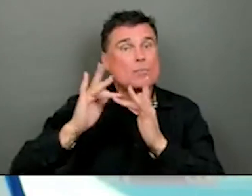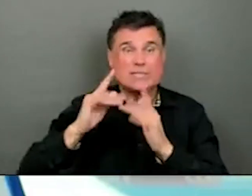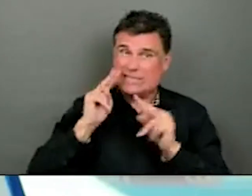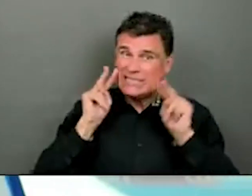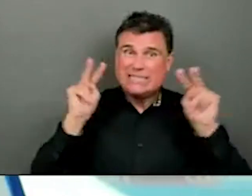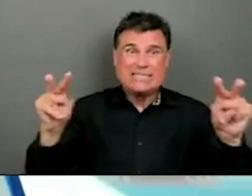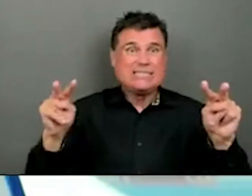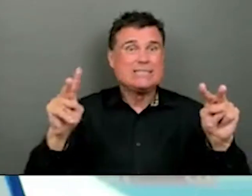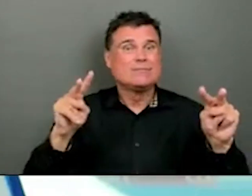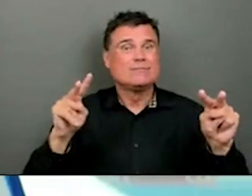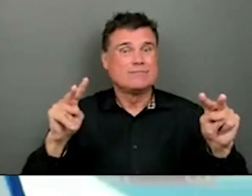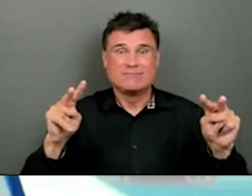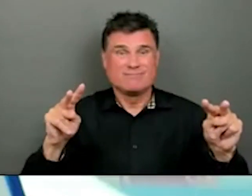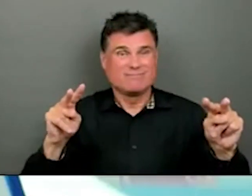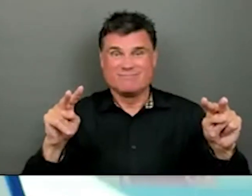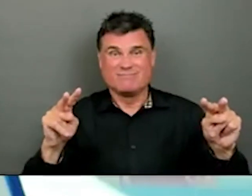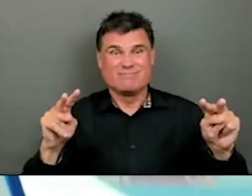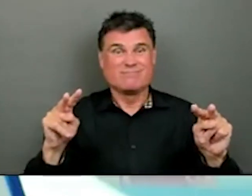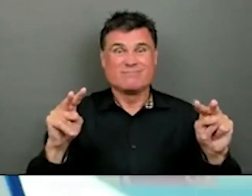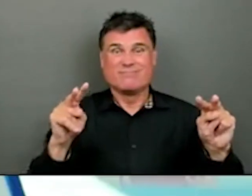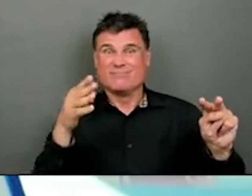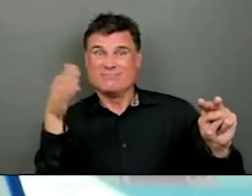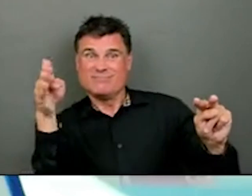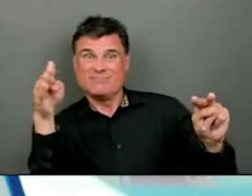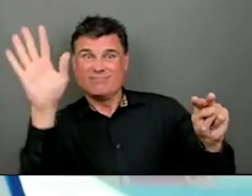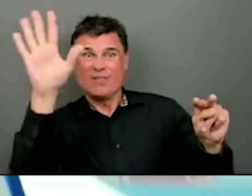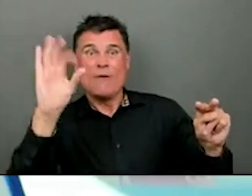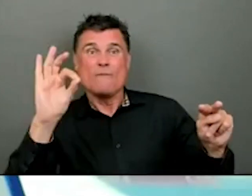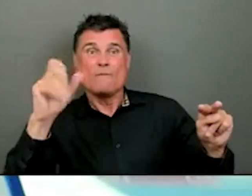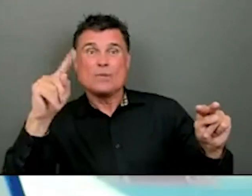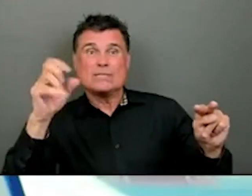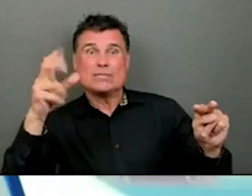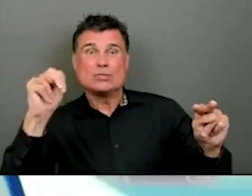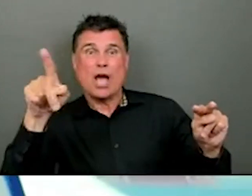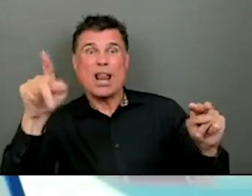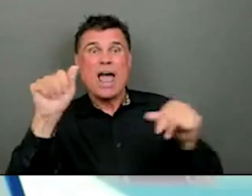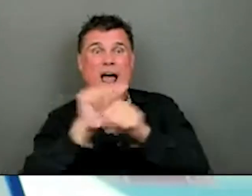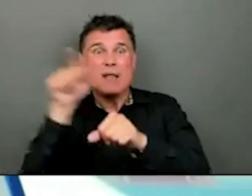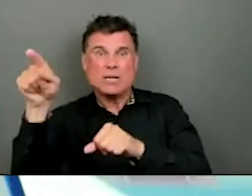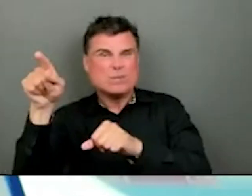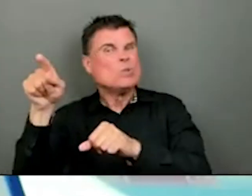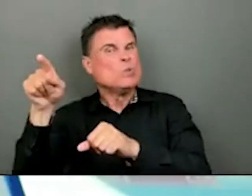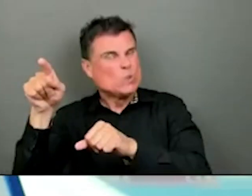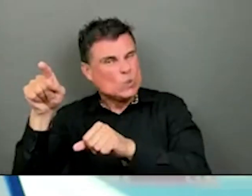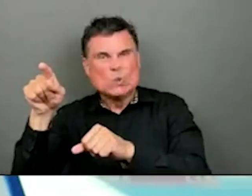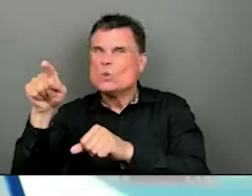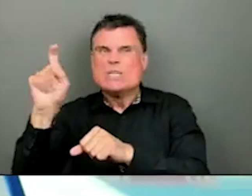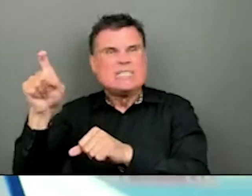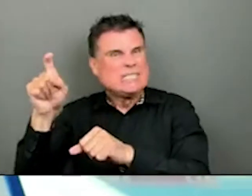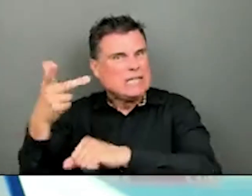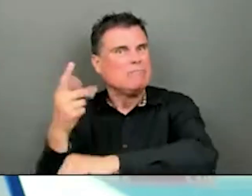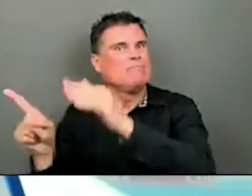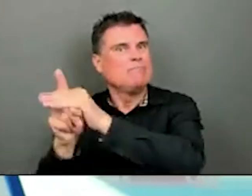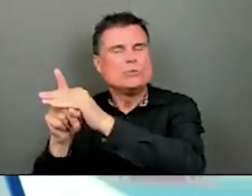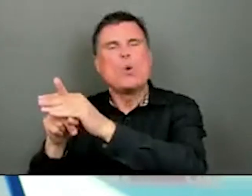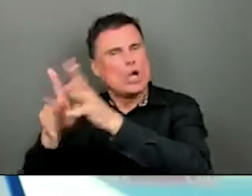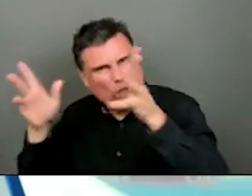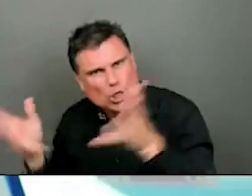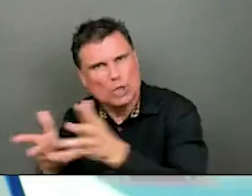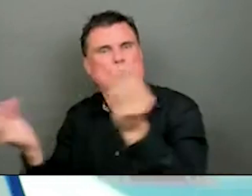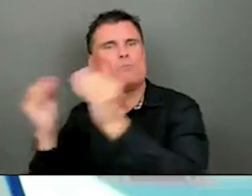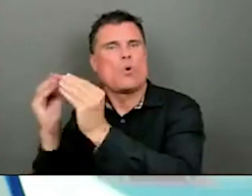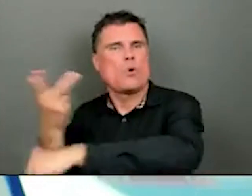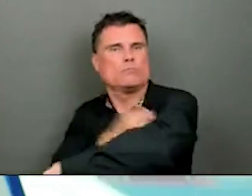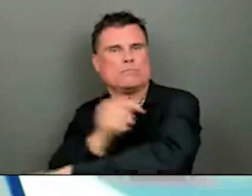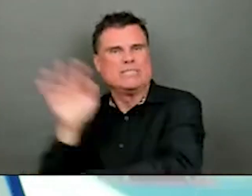Alberta as anywhere else. And so we need people in that region to get vaccinated. We just got to keep working on it together. And I know that